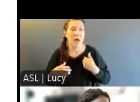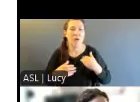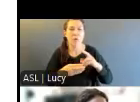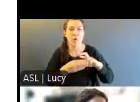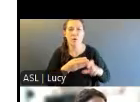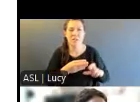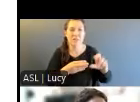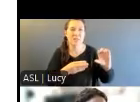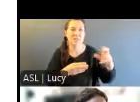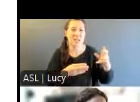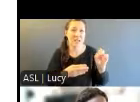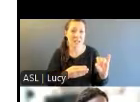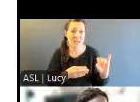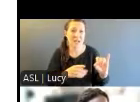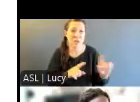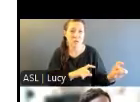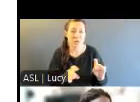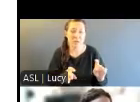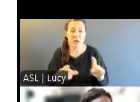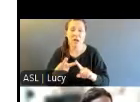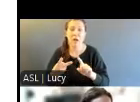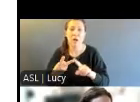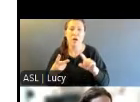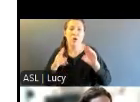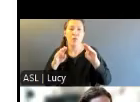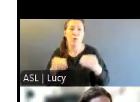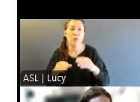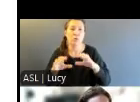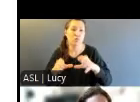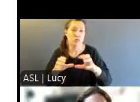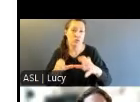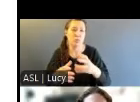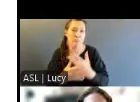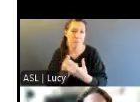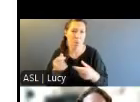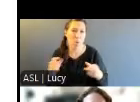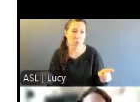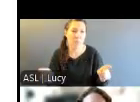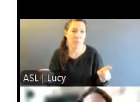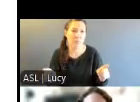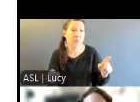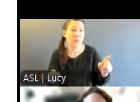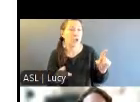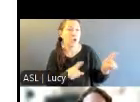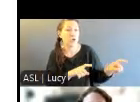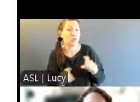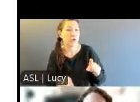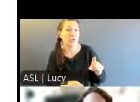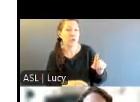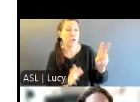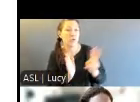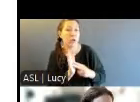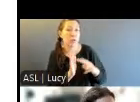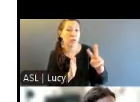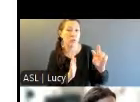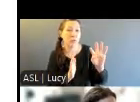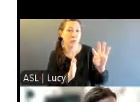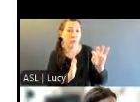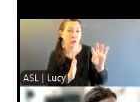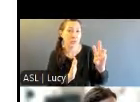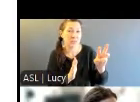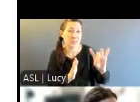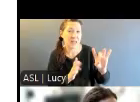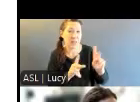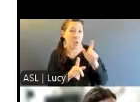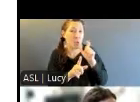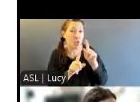and from our focus groups. And the data from the survey represents 2,468 respondents who are residents of Cape Cod